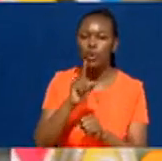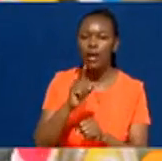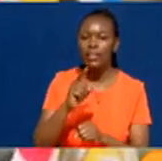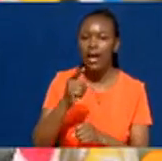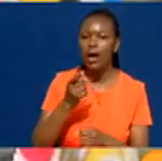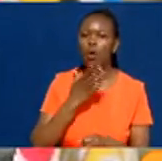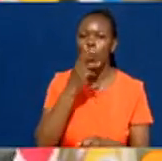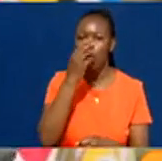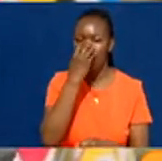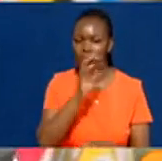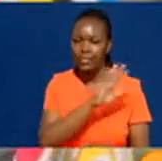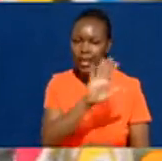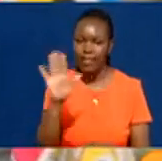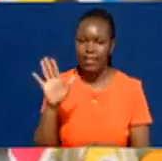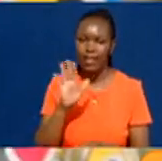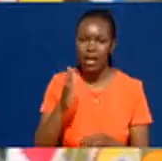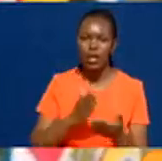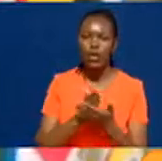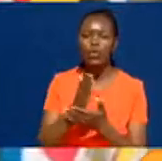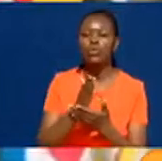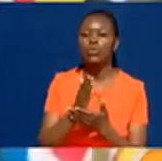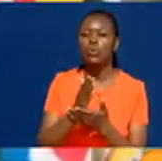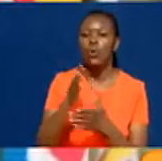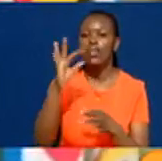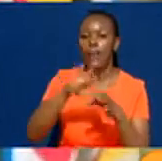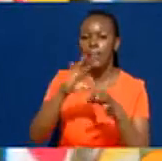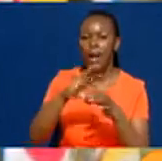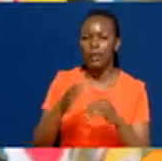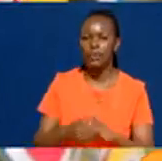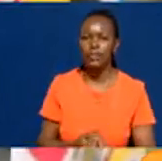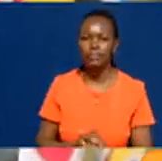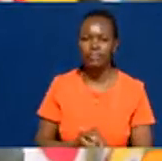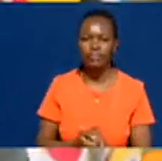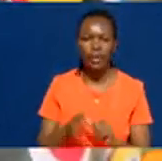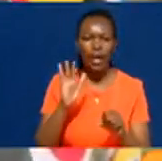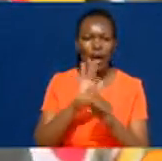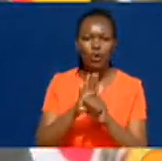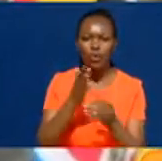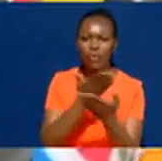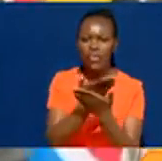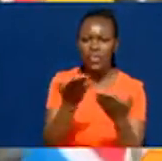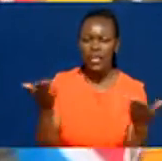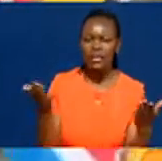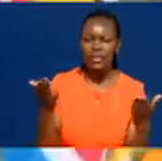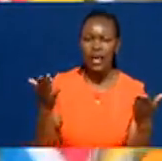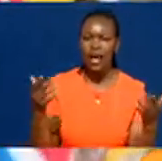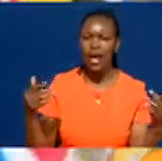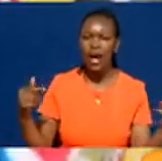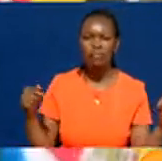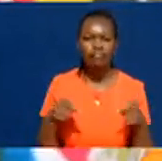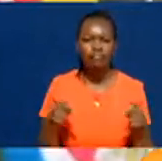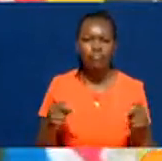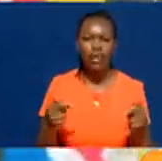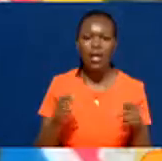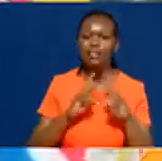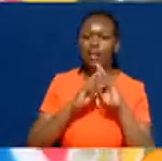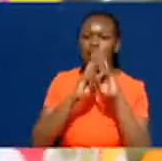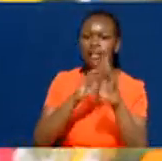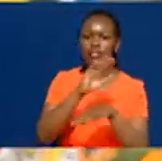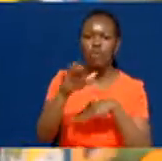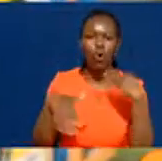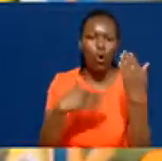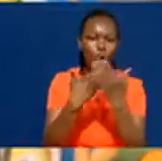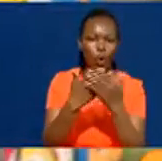expressed through the ballot. A lot of this anxiety is the result of long-standing suspicion